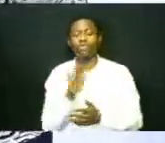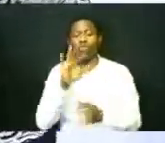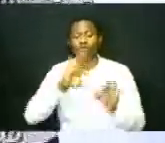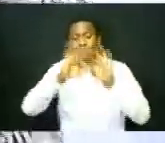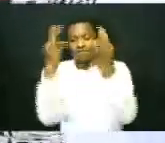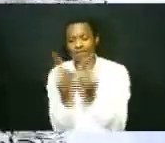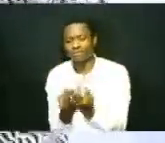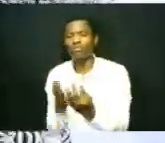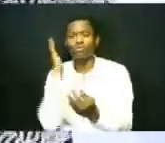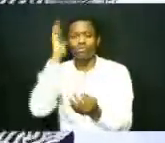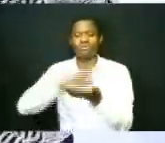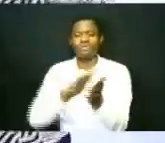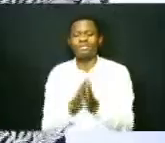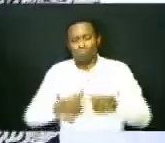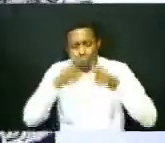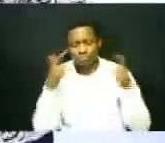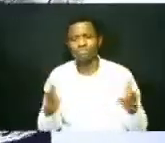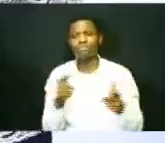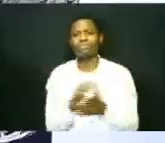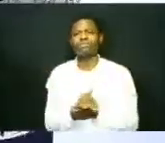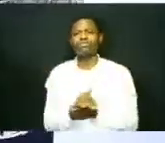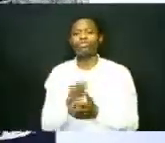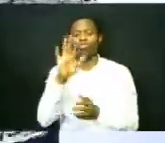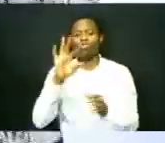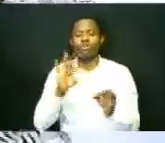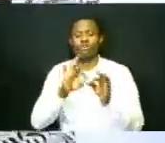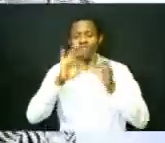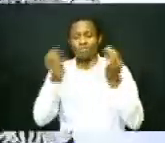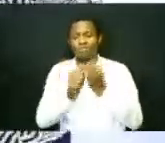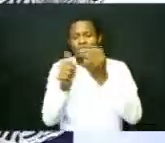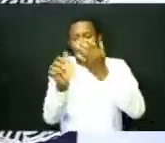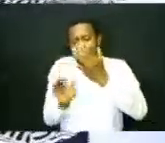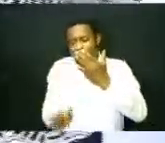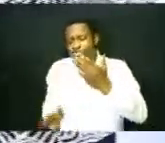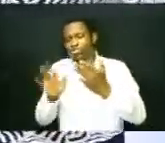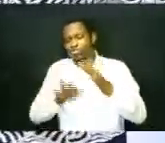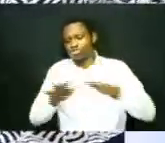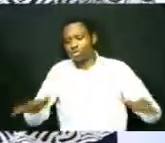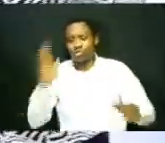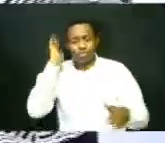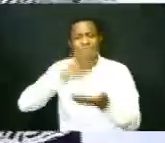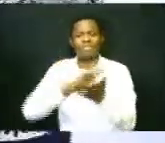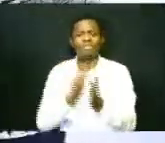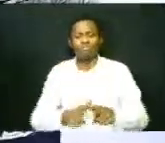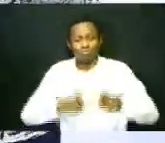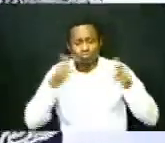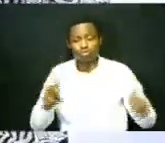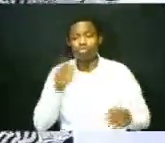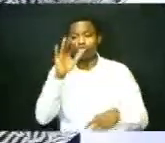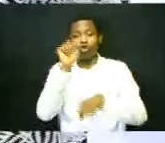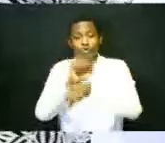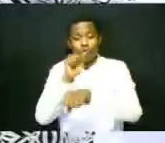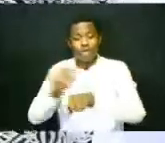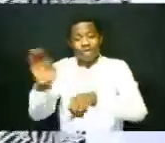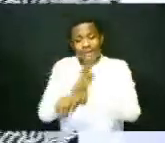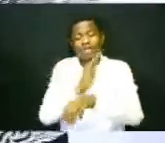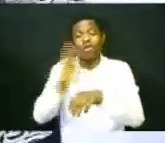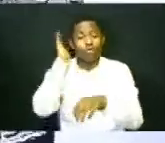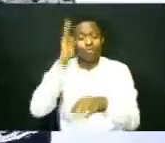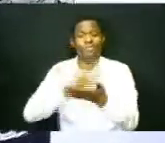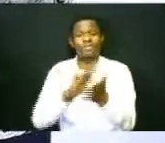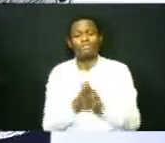will be great. Your descendants will be great. Your business will be great.